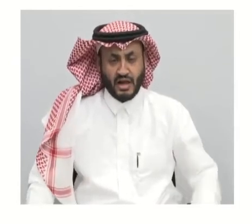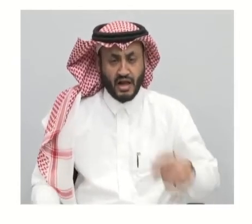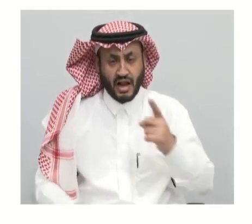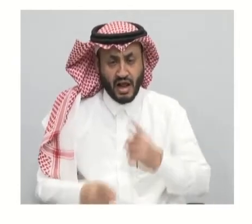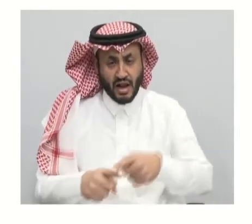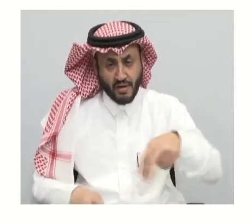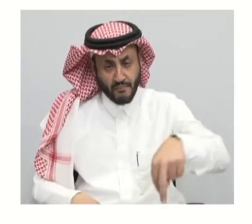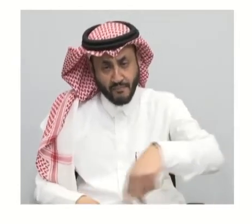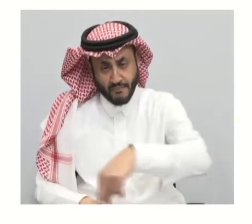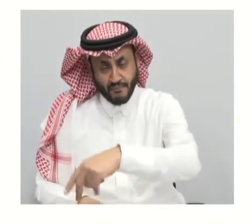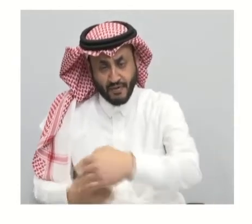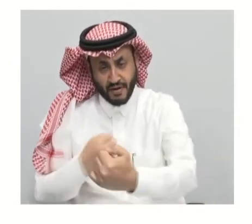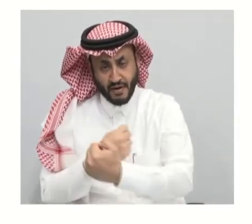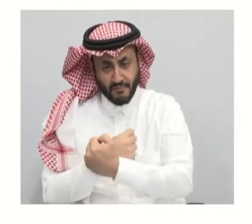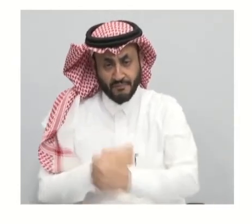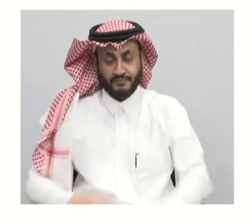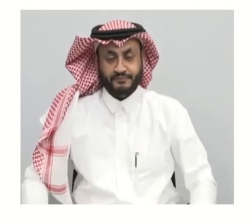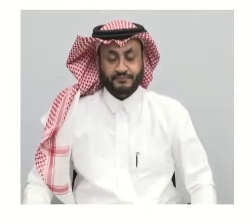is leaving the gallery.